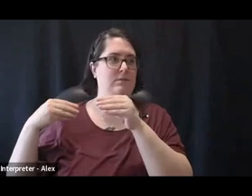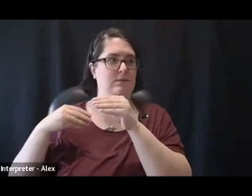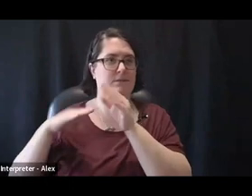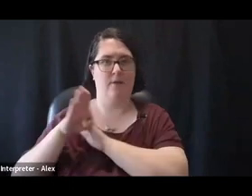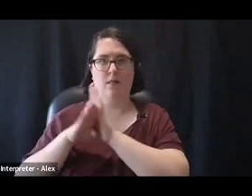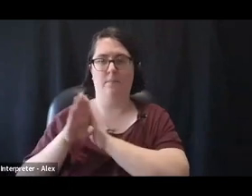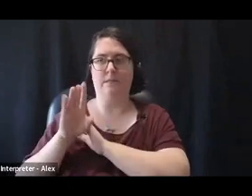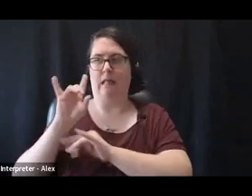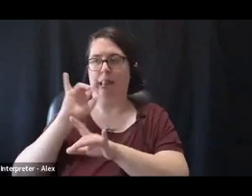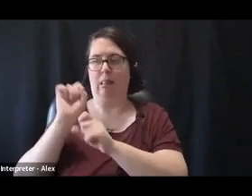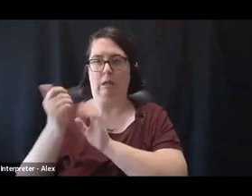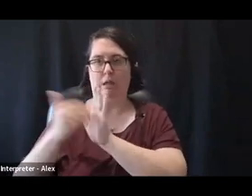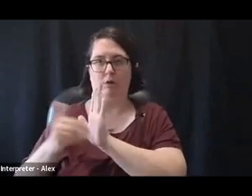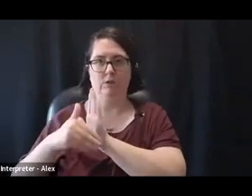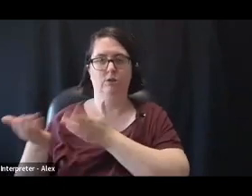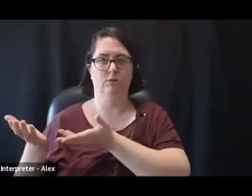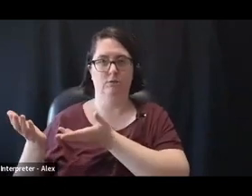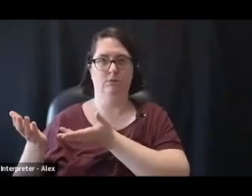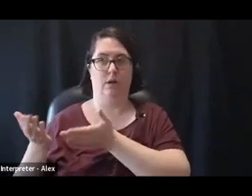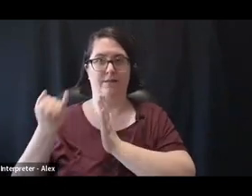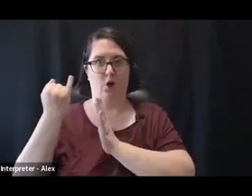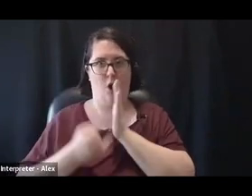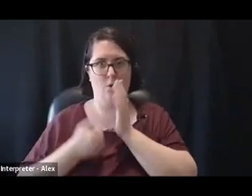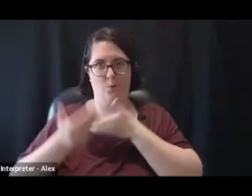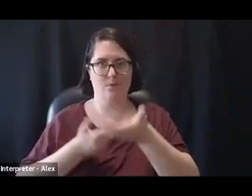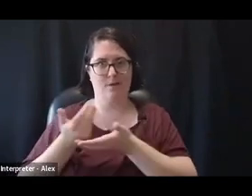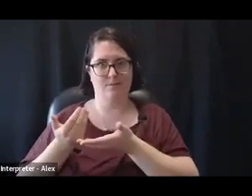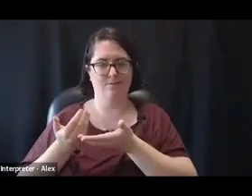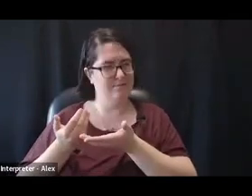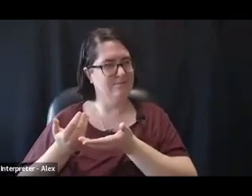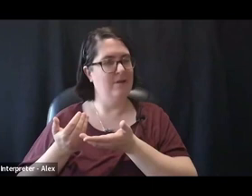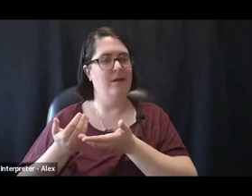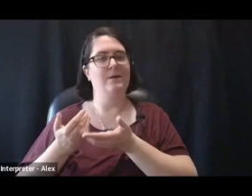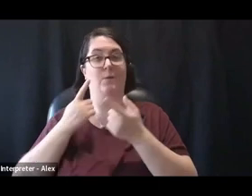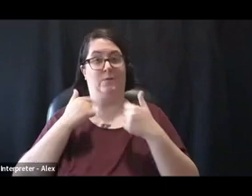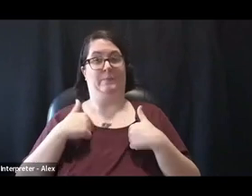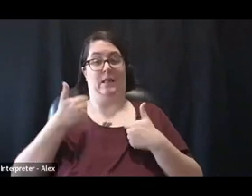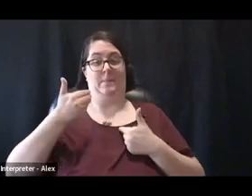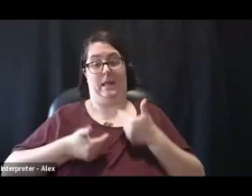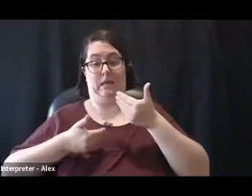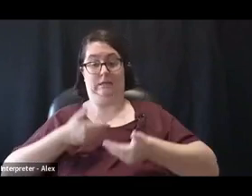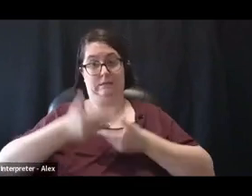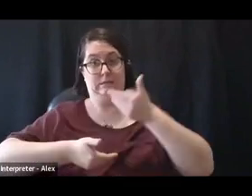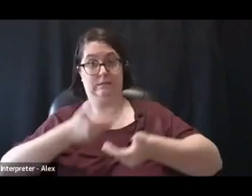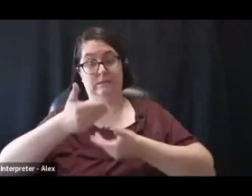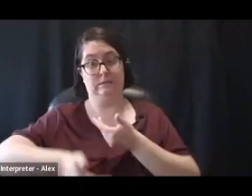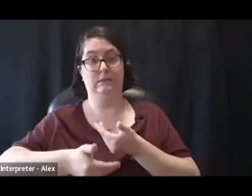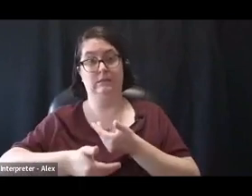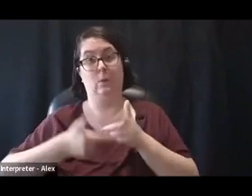is literally iteration, and that's an artistic process. So to me, that pace of iteration has to